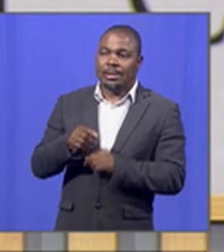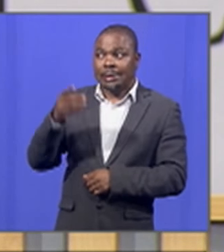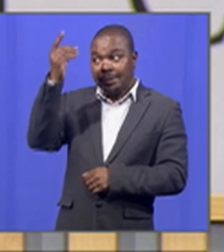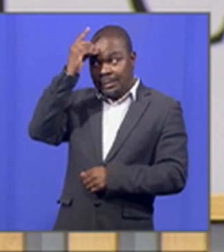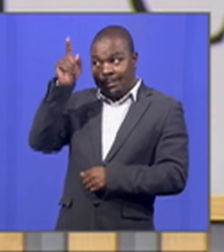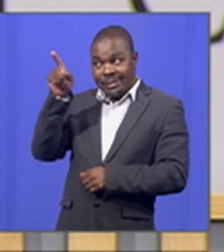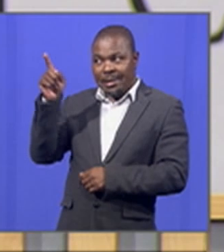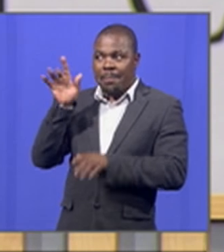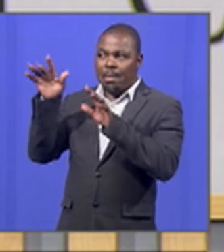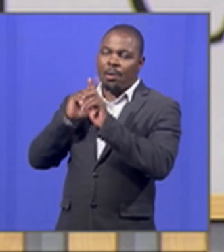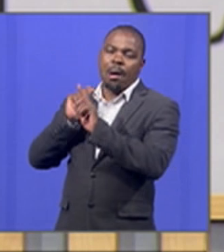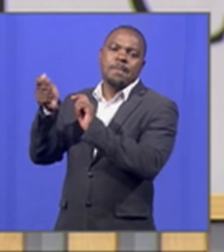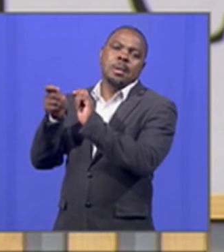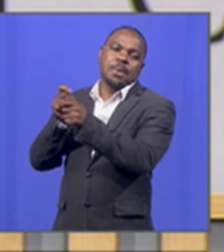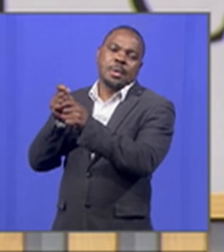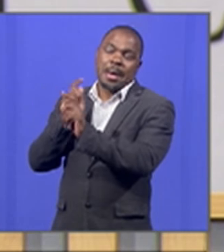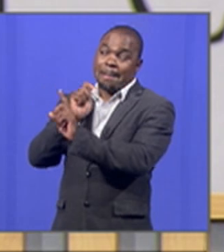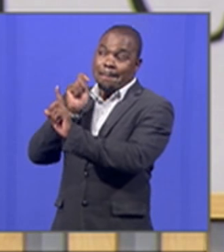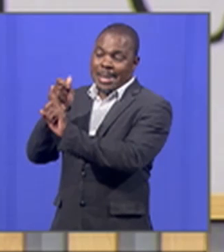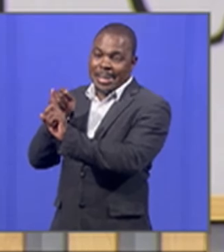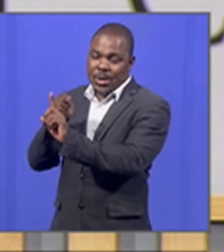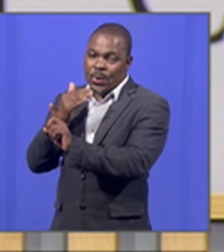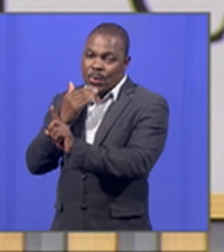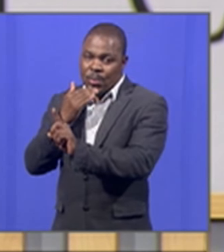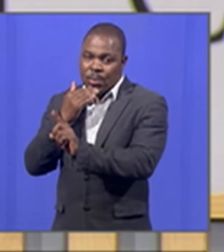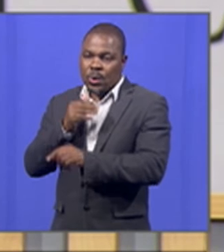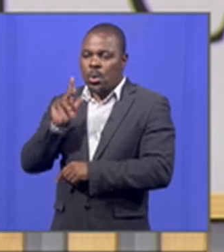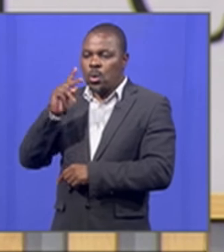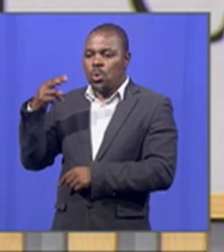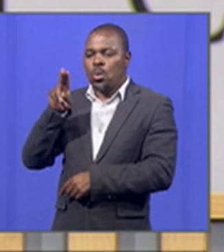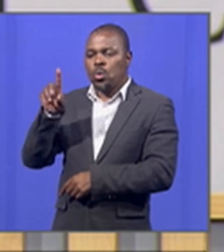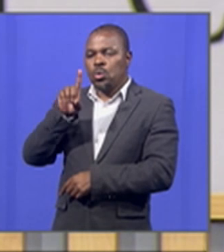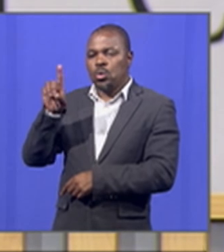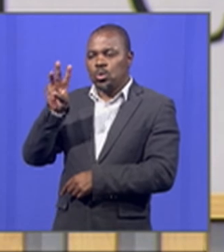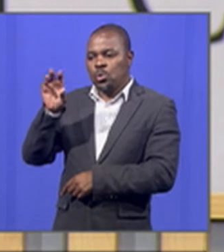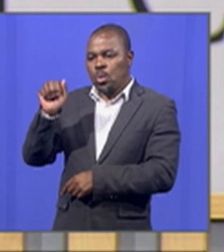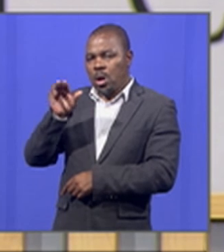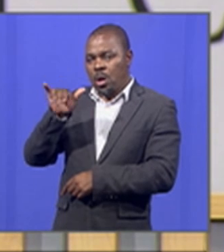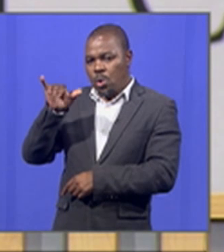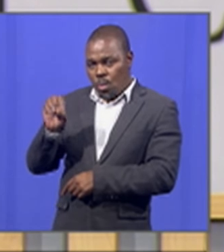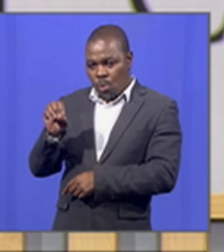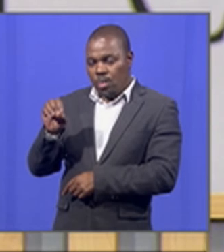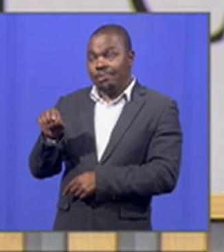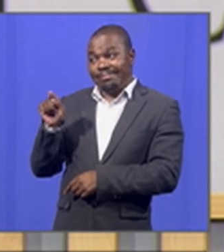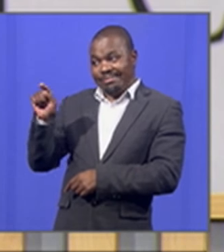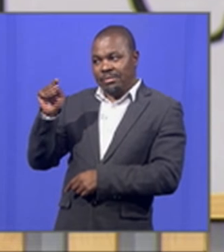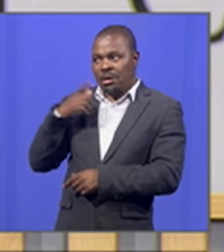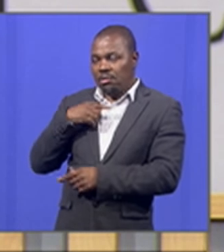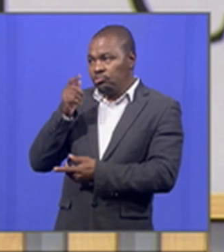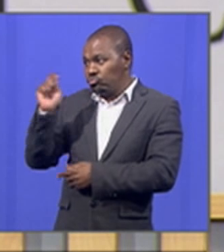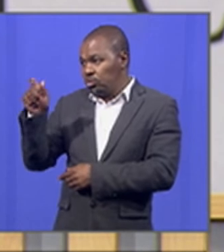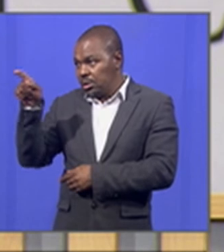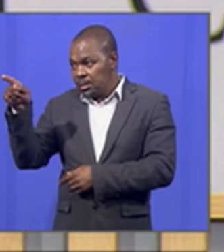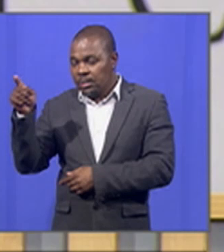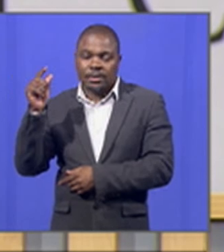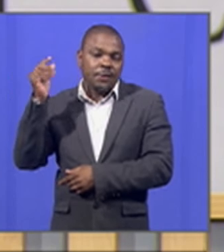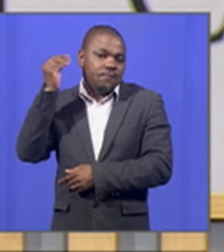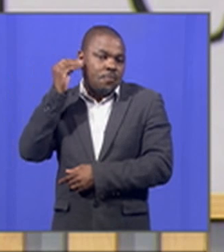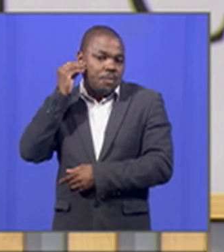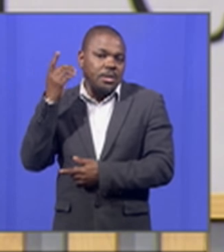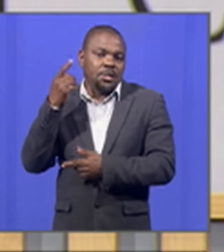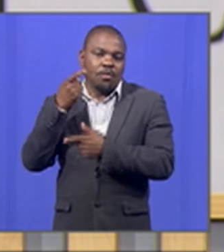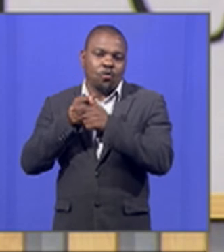Durban, in particular Mr. Samu Kuzwayo, to provide me with Transnet tracking information of the